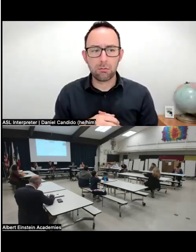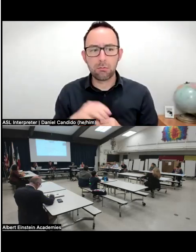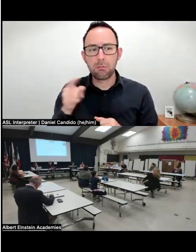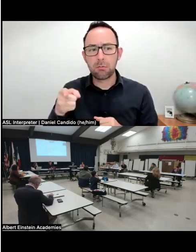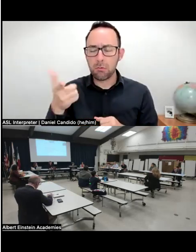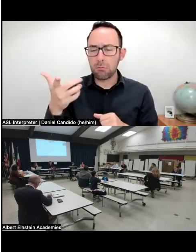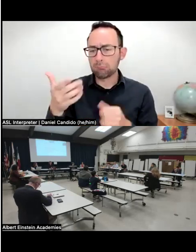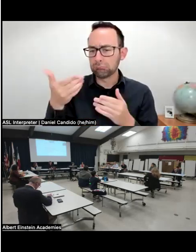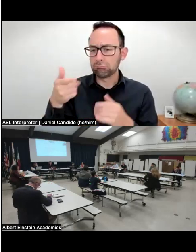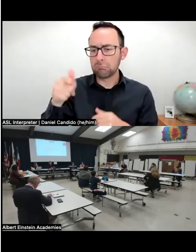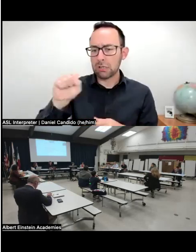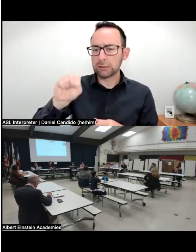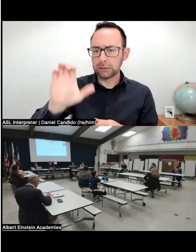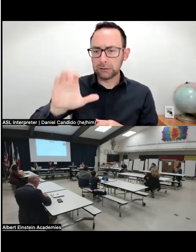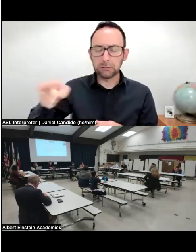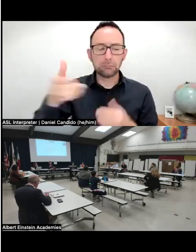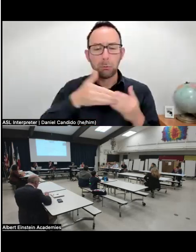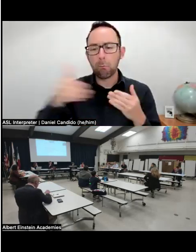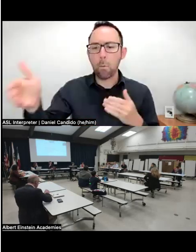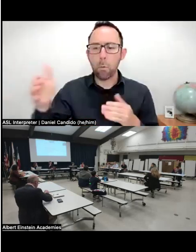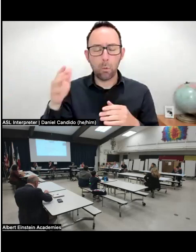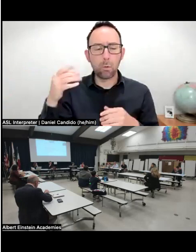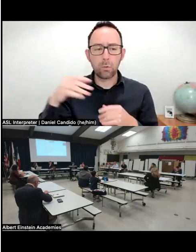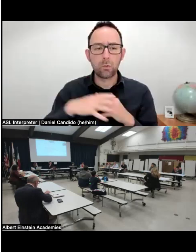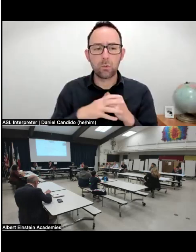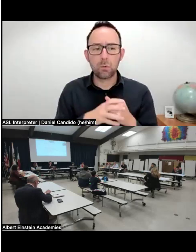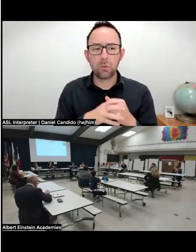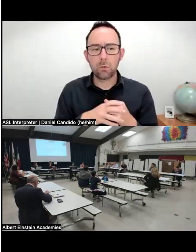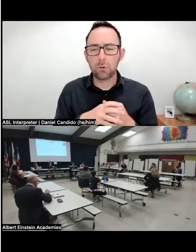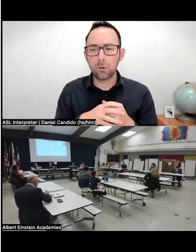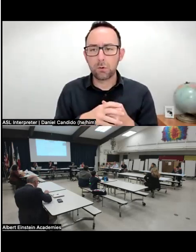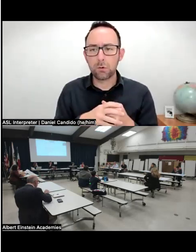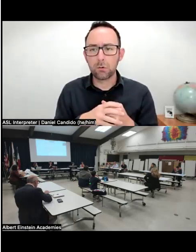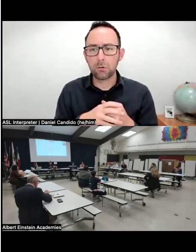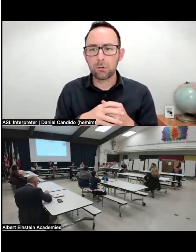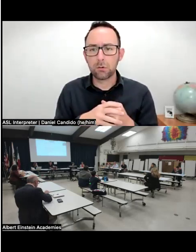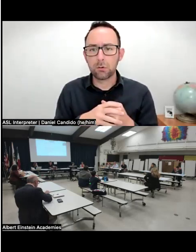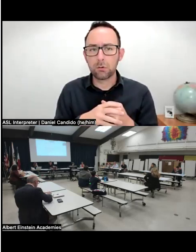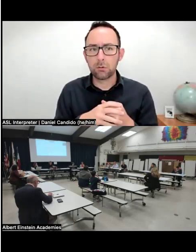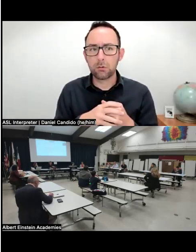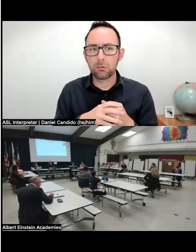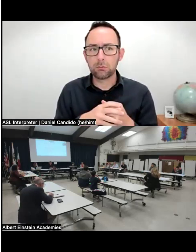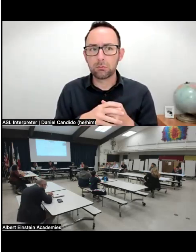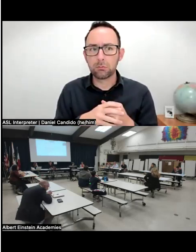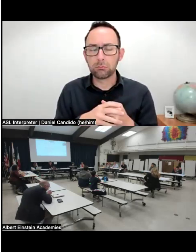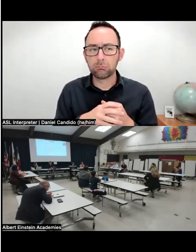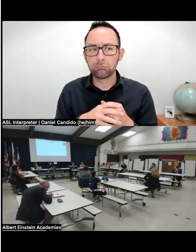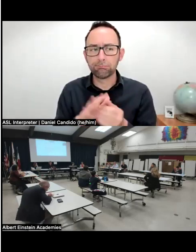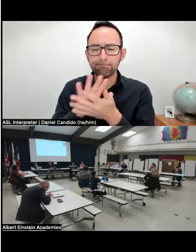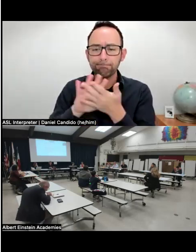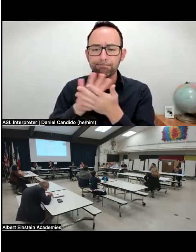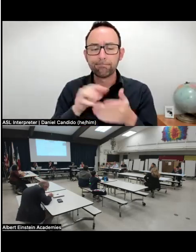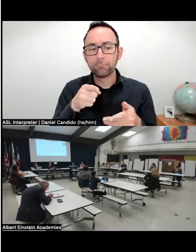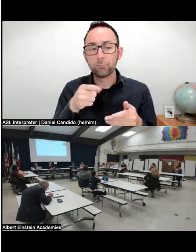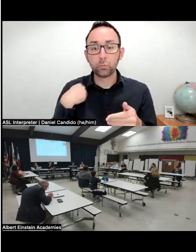SSC to then move forward. And this will be sort of a first and a half read, and the expectation is that with the